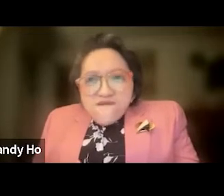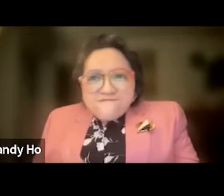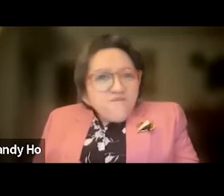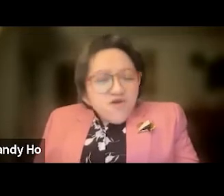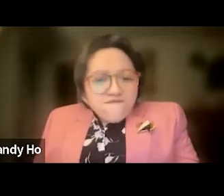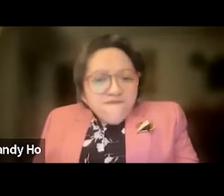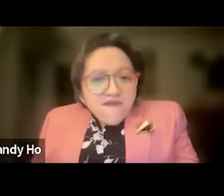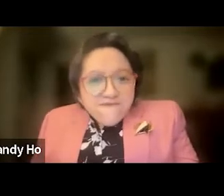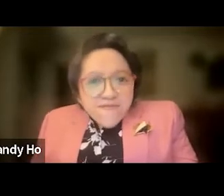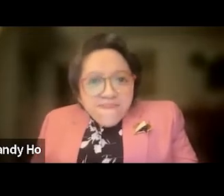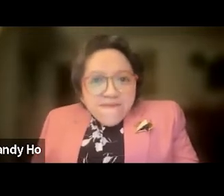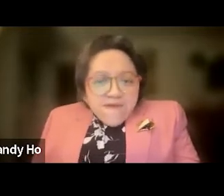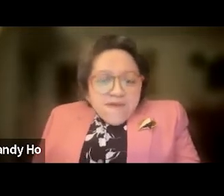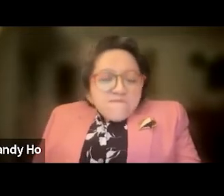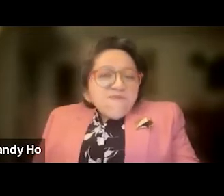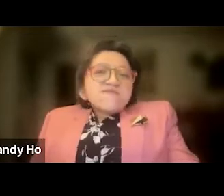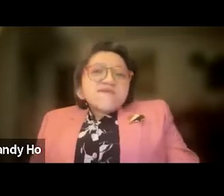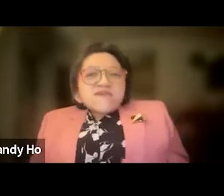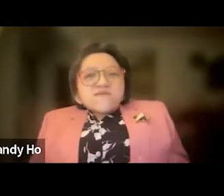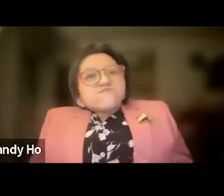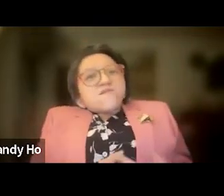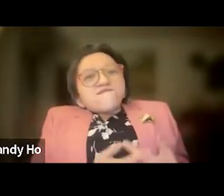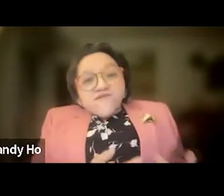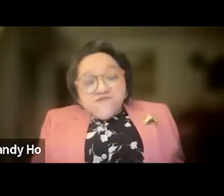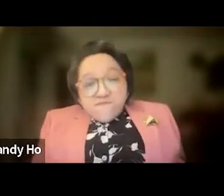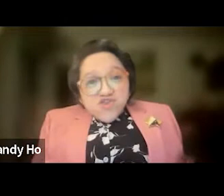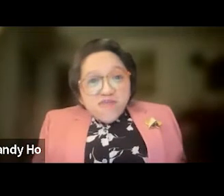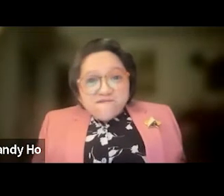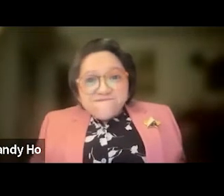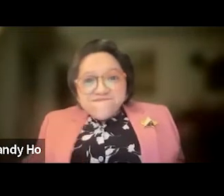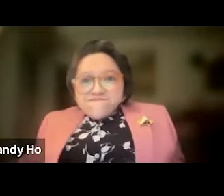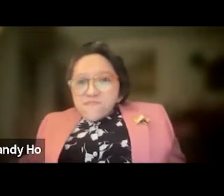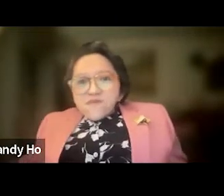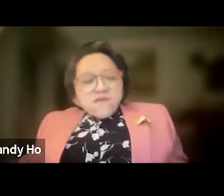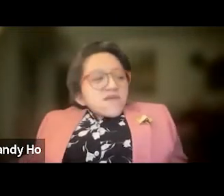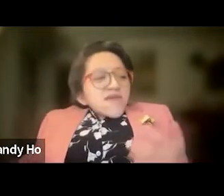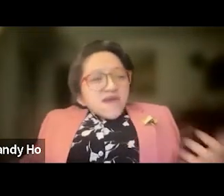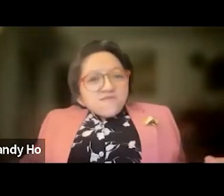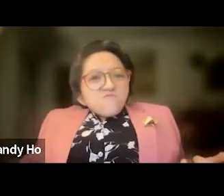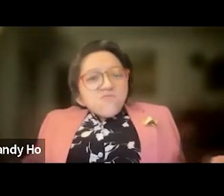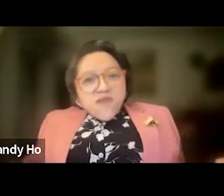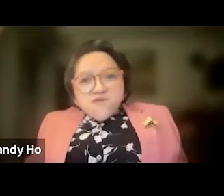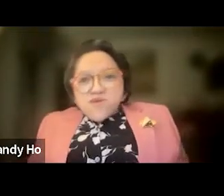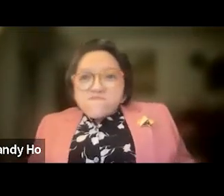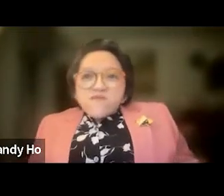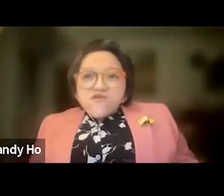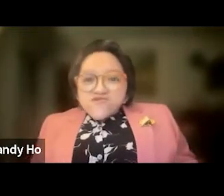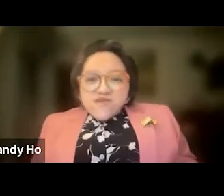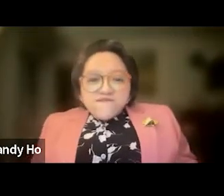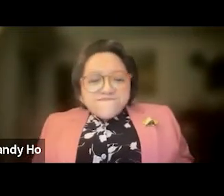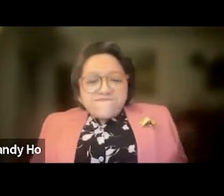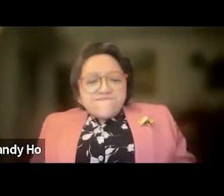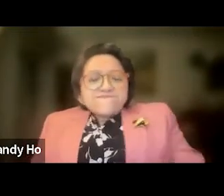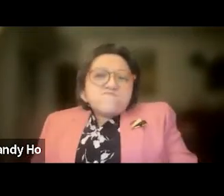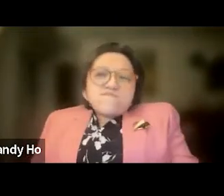was about 4 or 5. My parents had taken us on our first trip to China. And while there, we learned about our